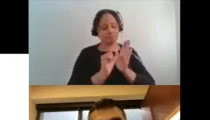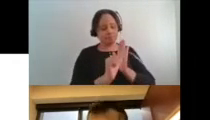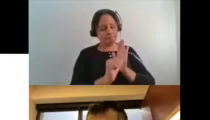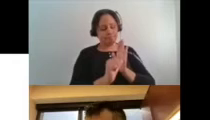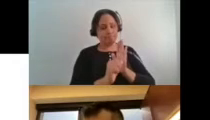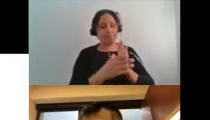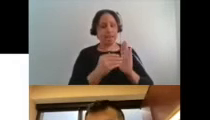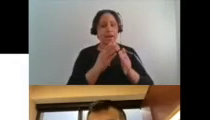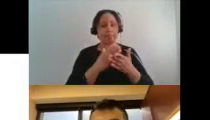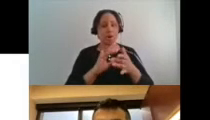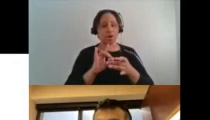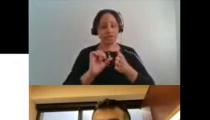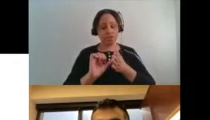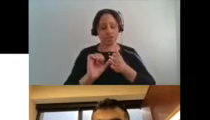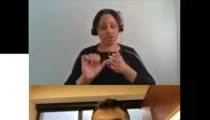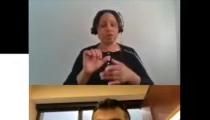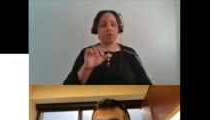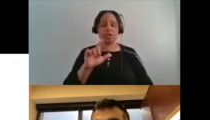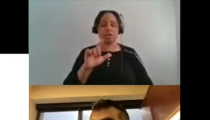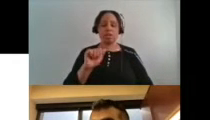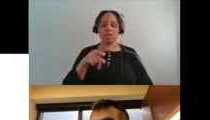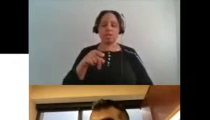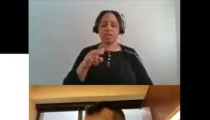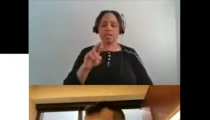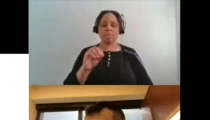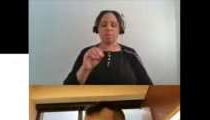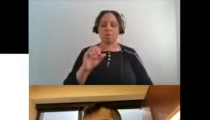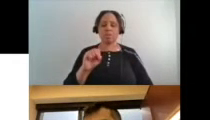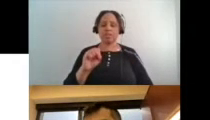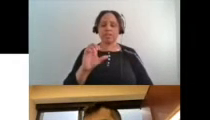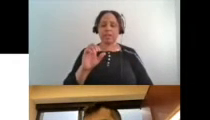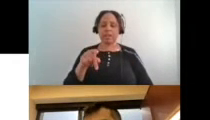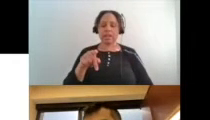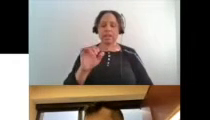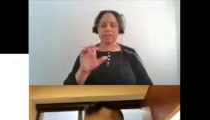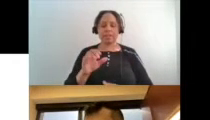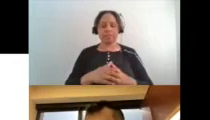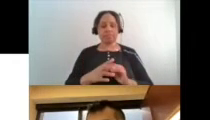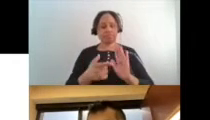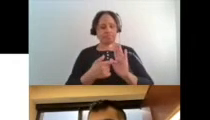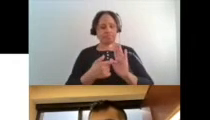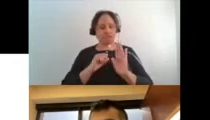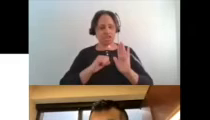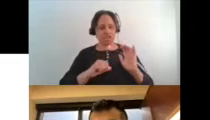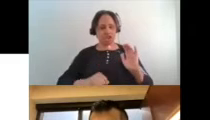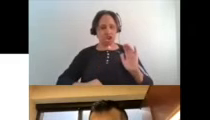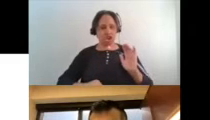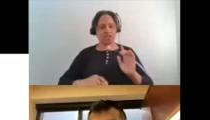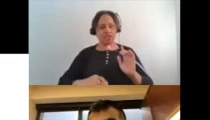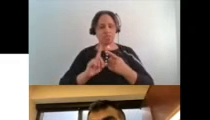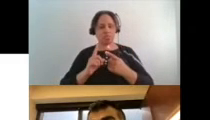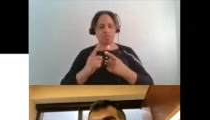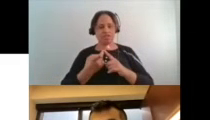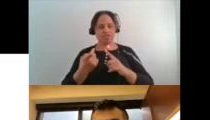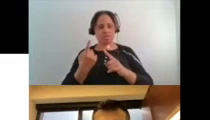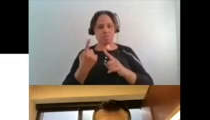again, patients are only here a couple days. They do very well. Here's a scar from one of our donors, healed